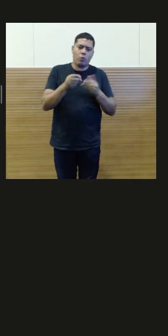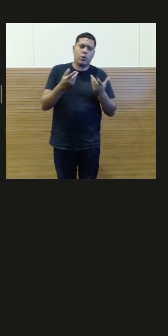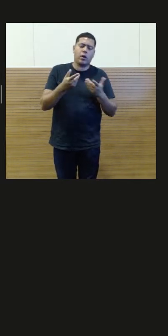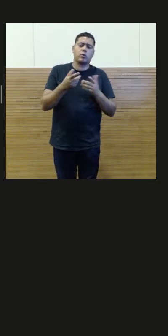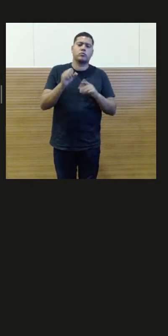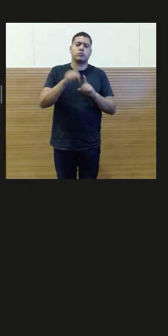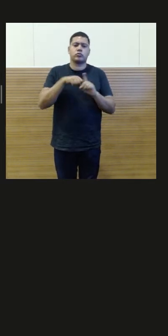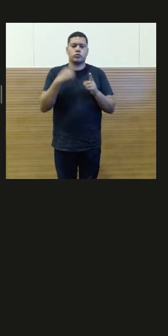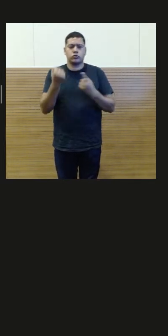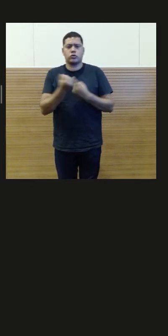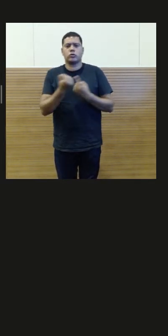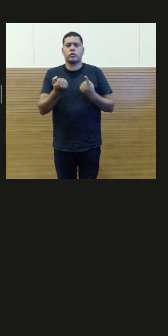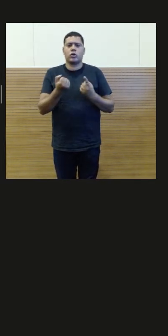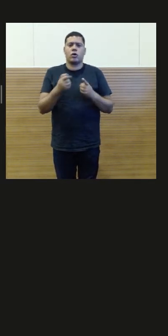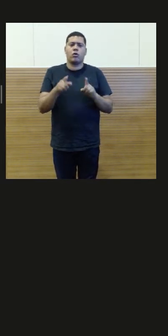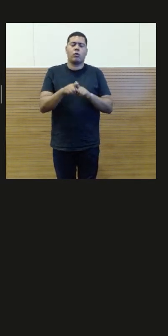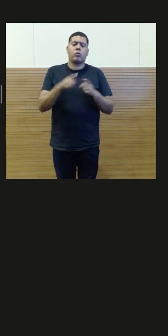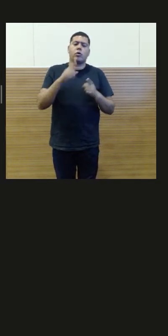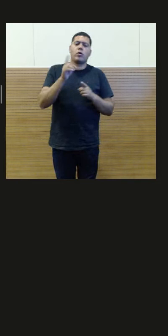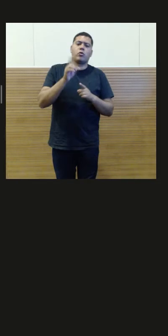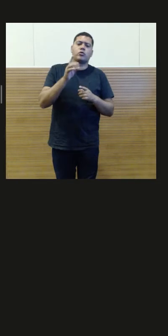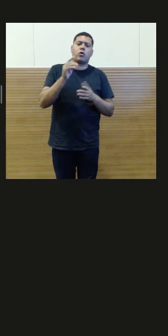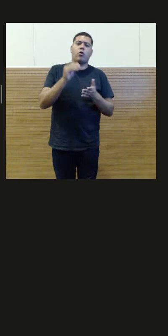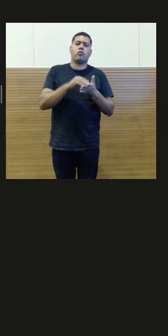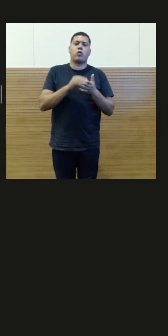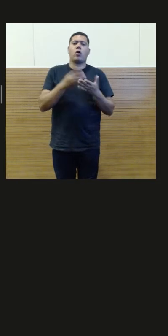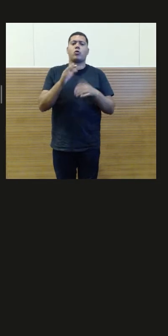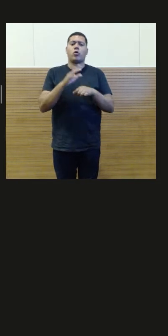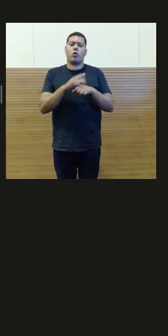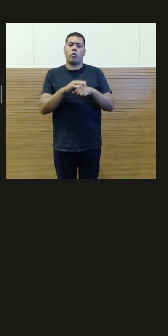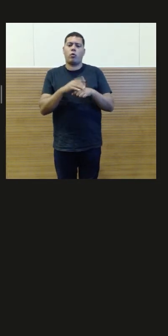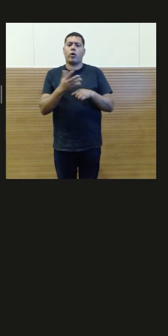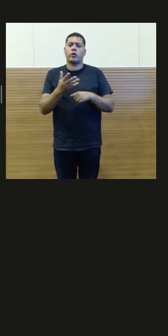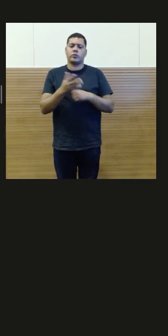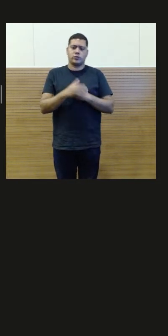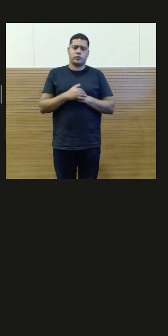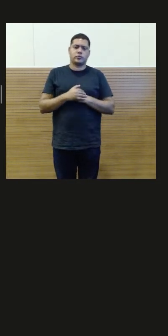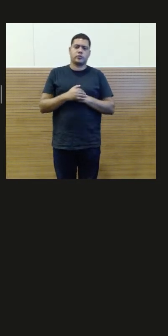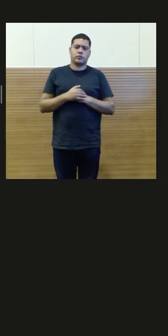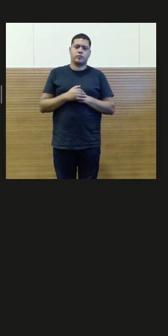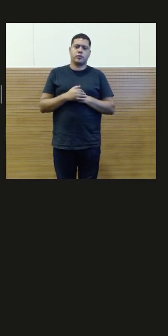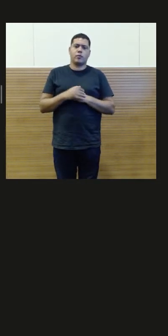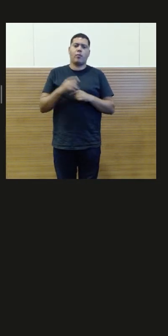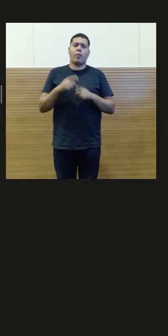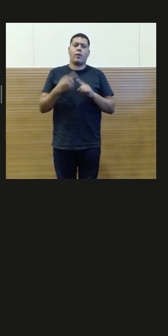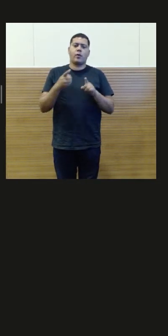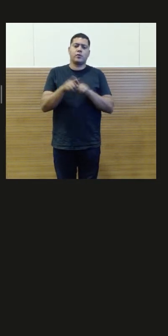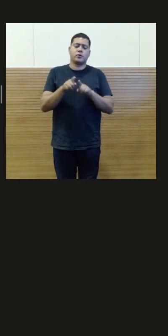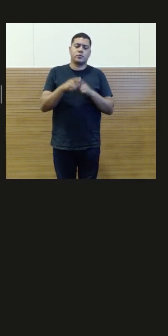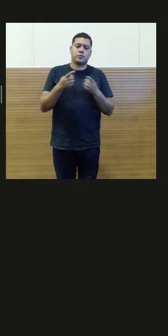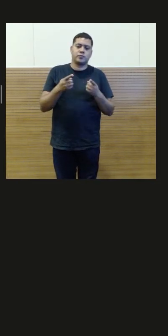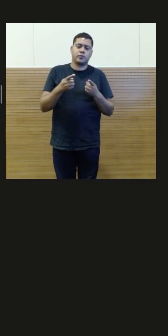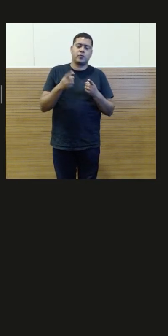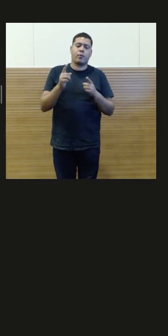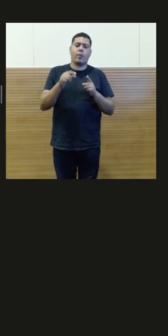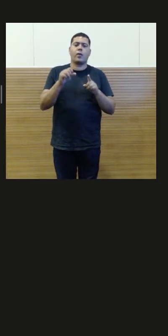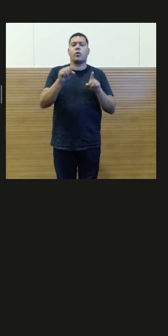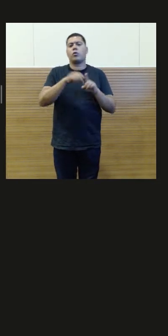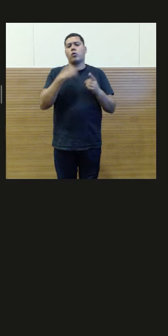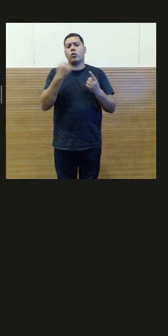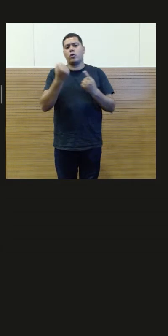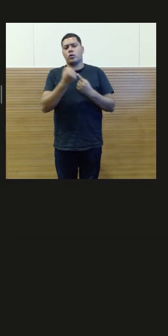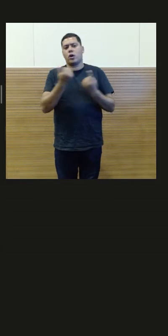infirmity. Social, economic, political, and environmental dimensions are not add-on extras to